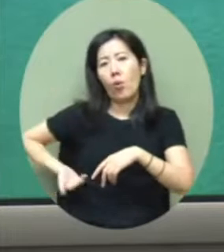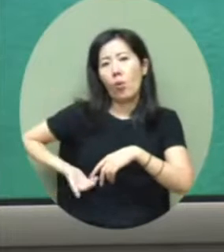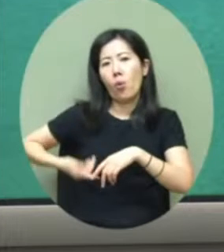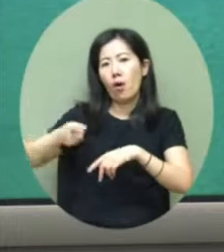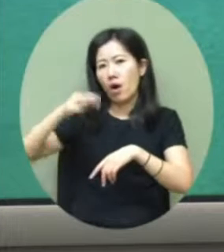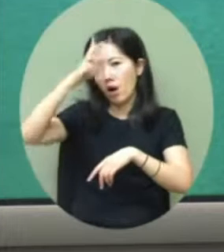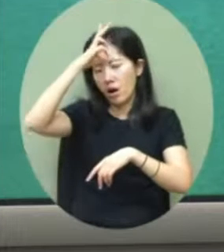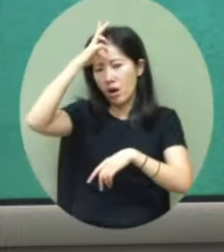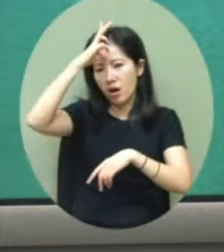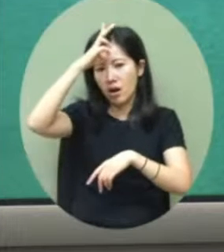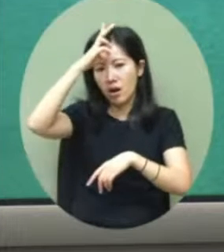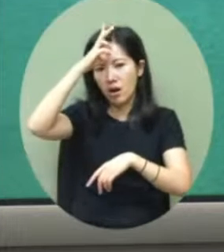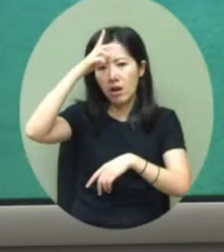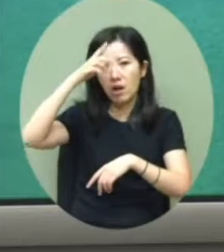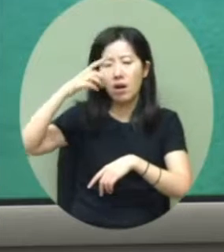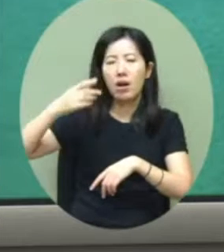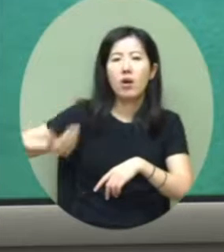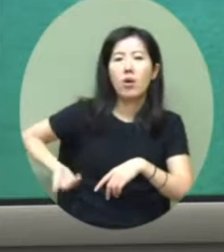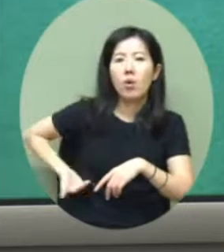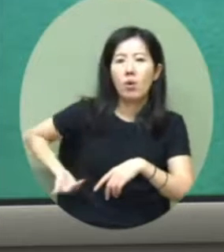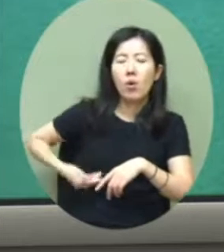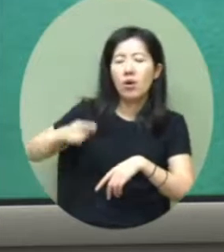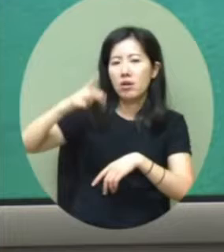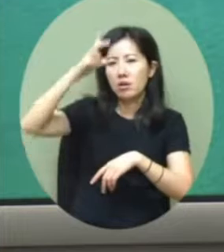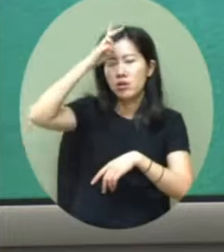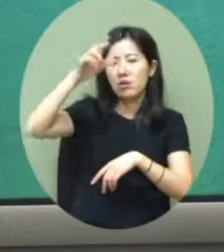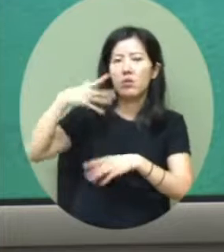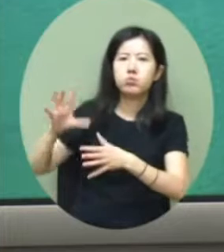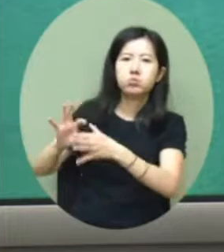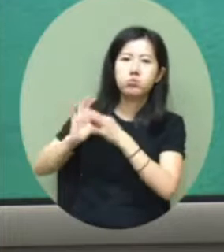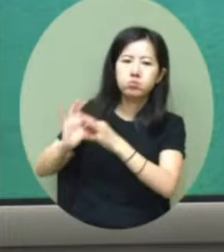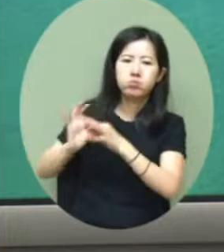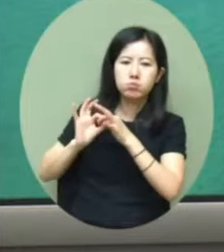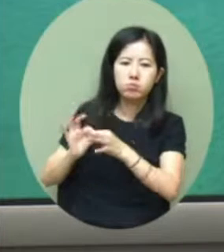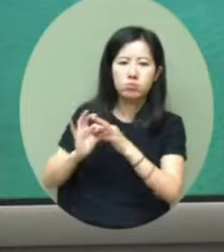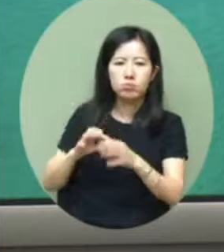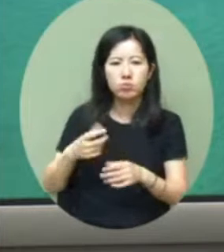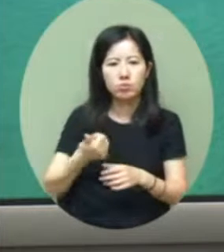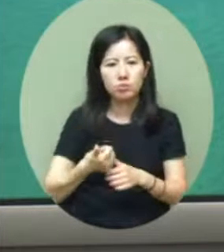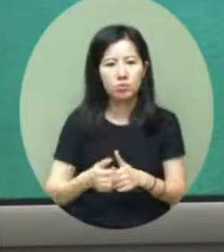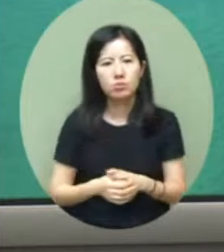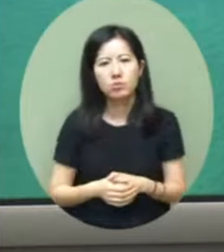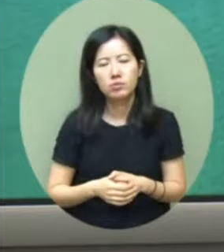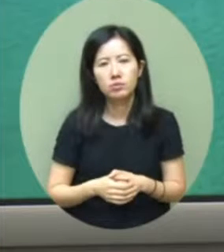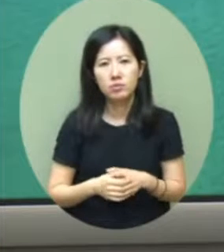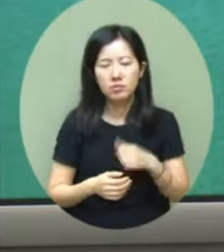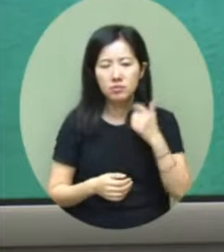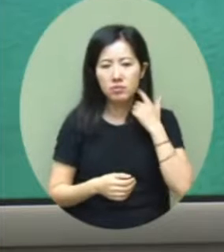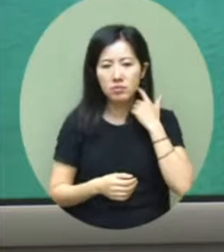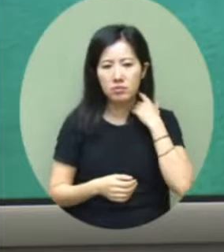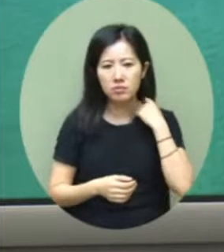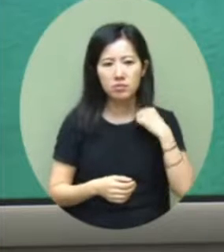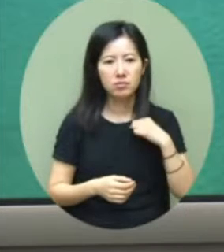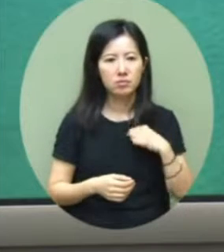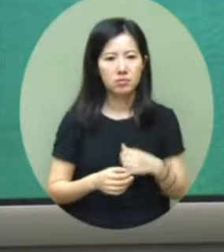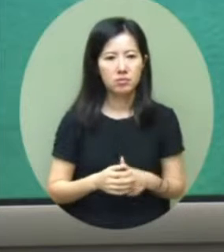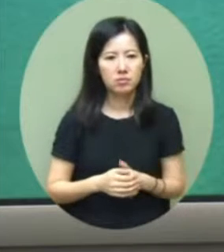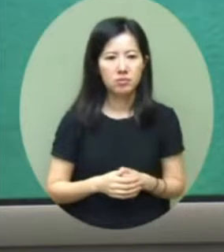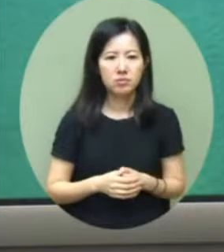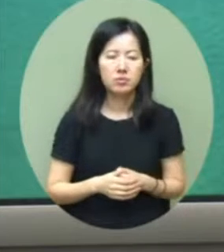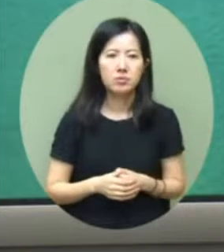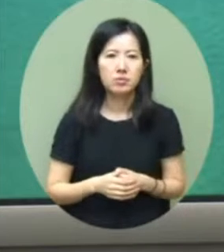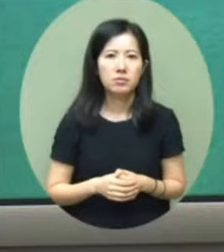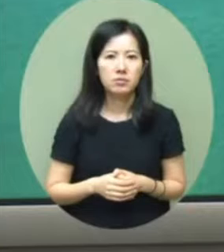of Guangdong. We have, first of all, have good communication